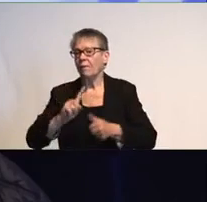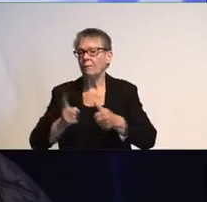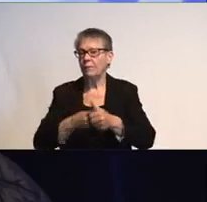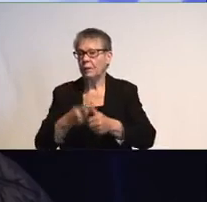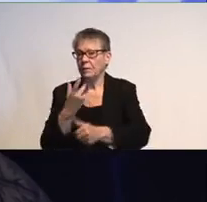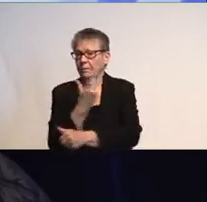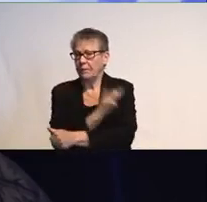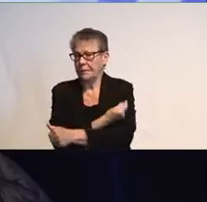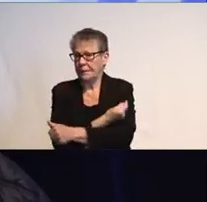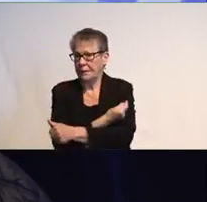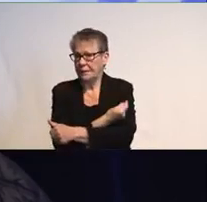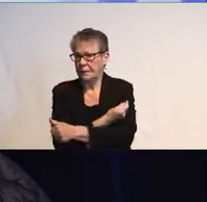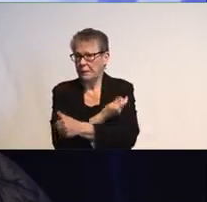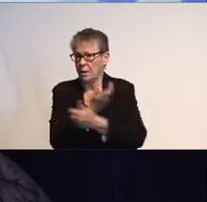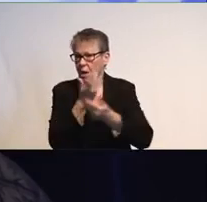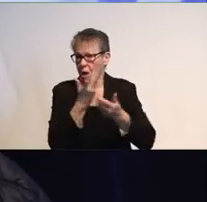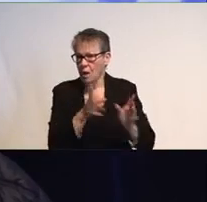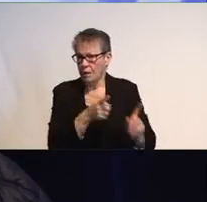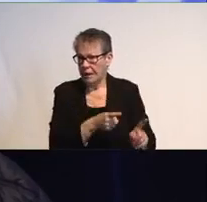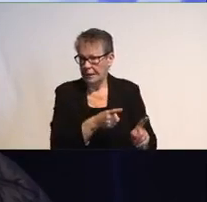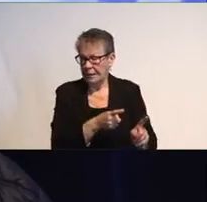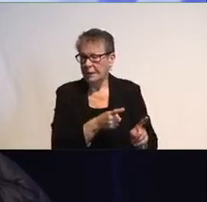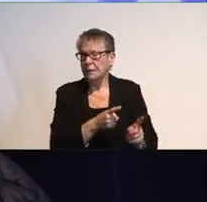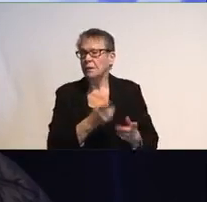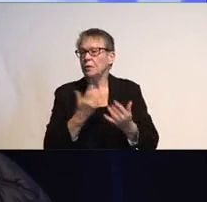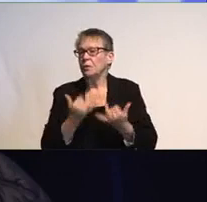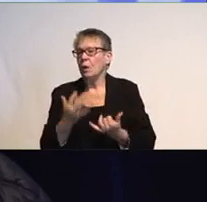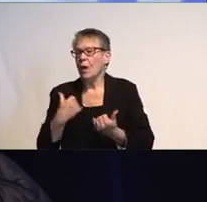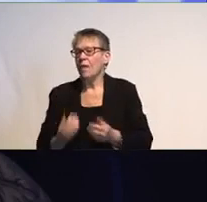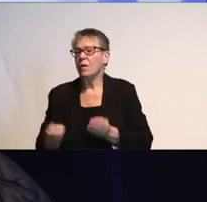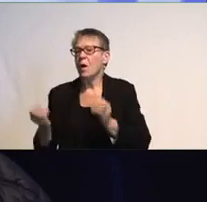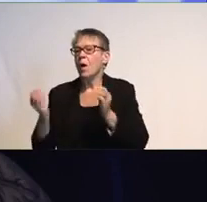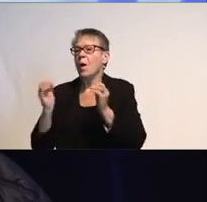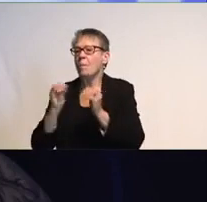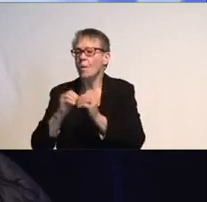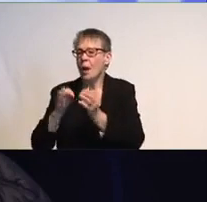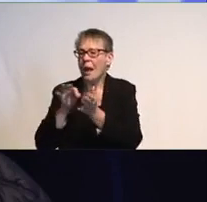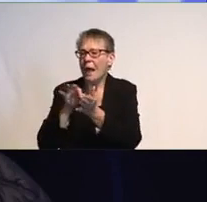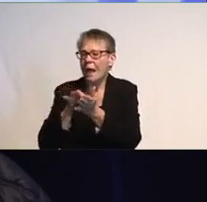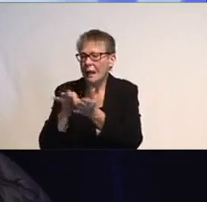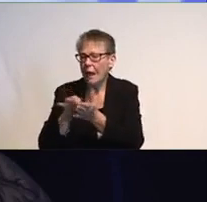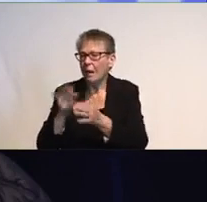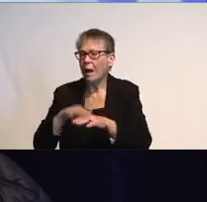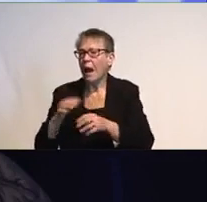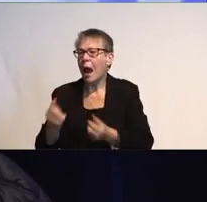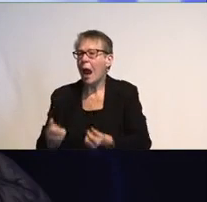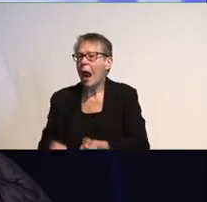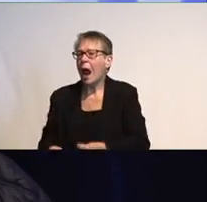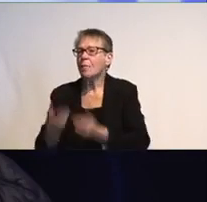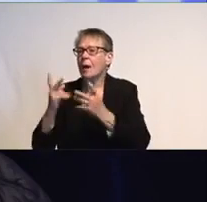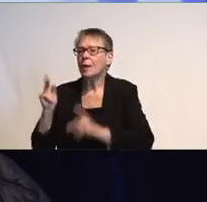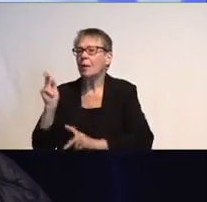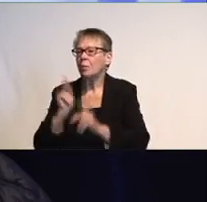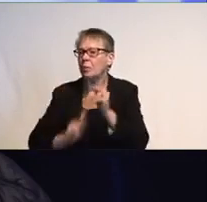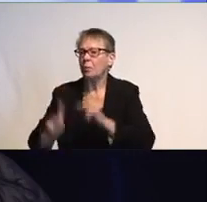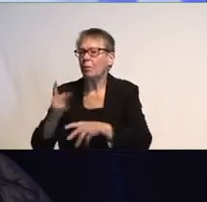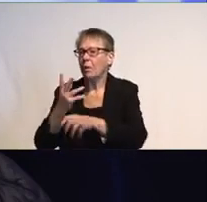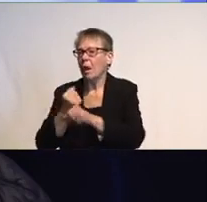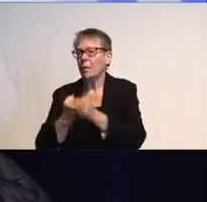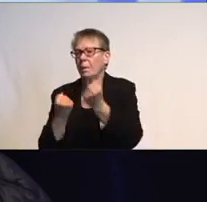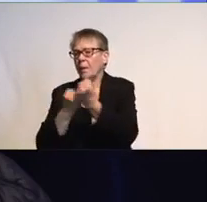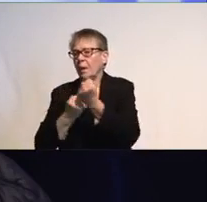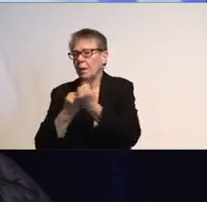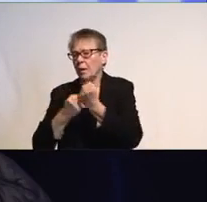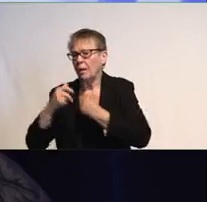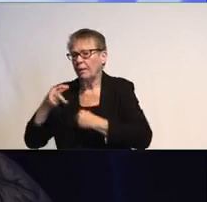we are releasing data on the percentage of long-term care residents and staff with booster vaccinations. Similar to